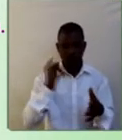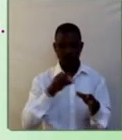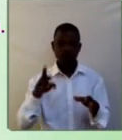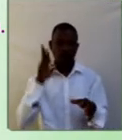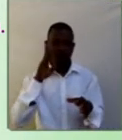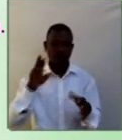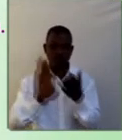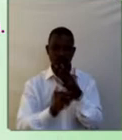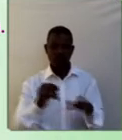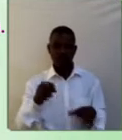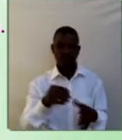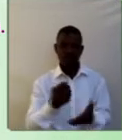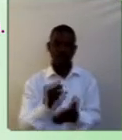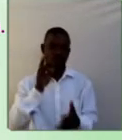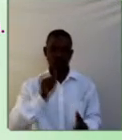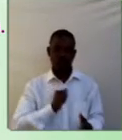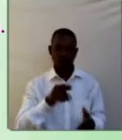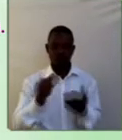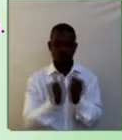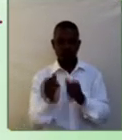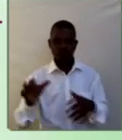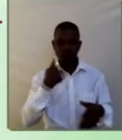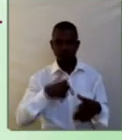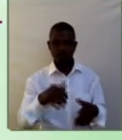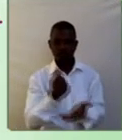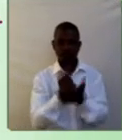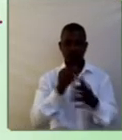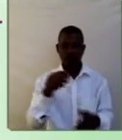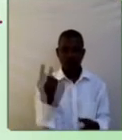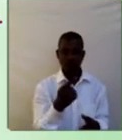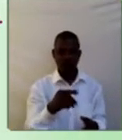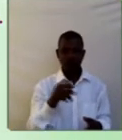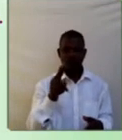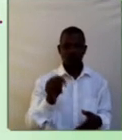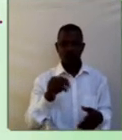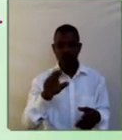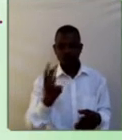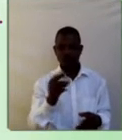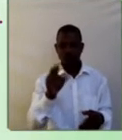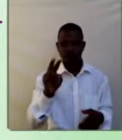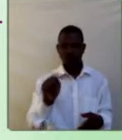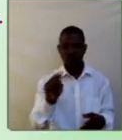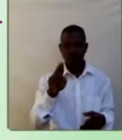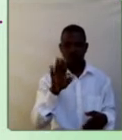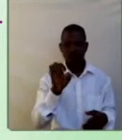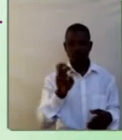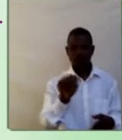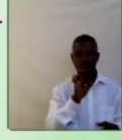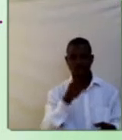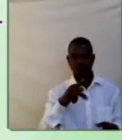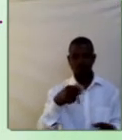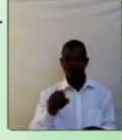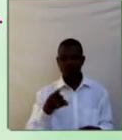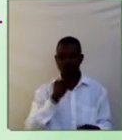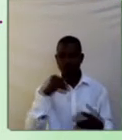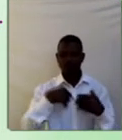any assistance, alone. 6. Numerical pronouns. A numerical